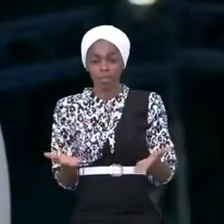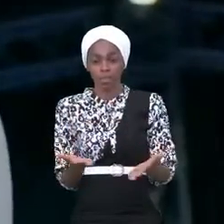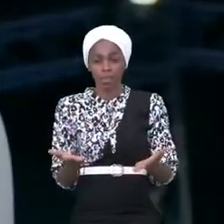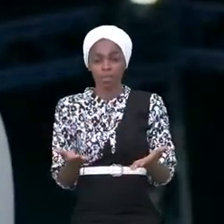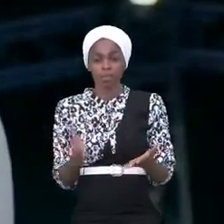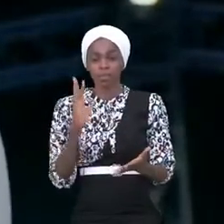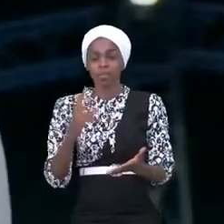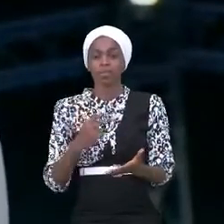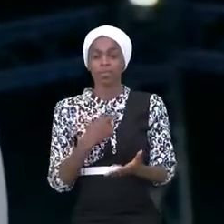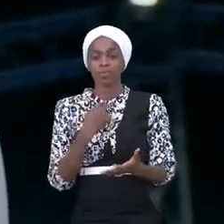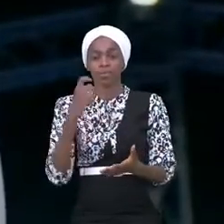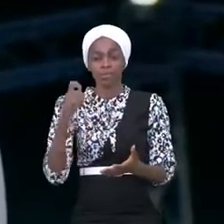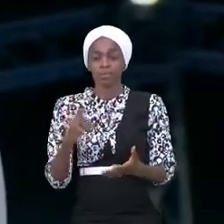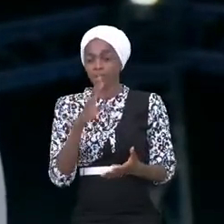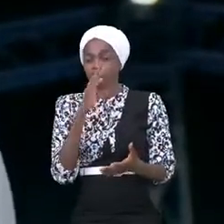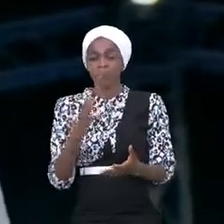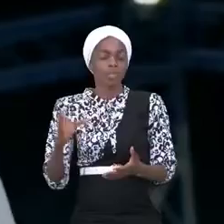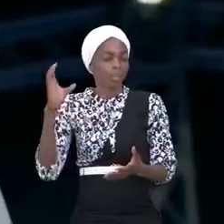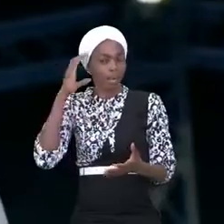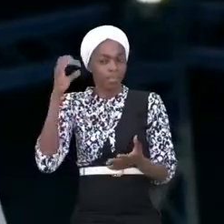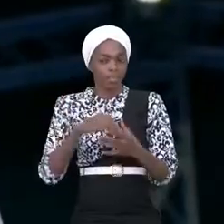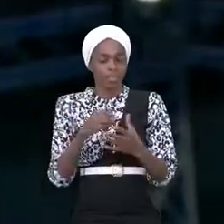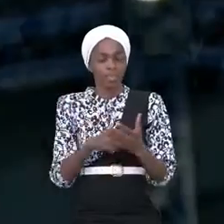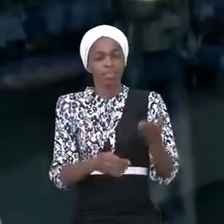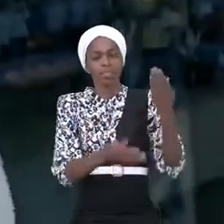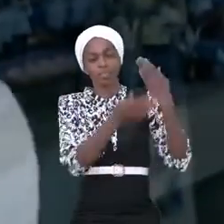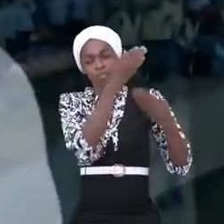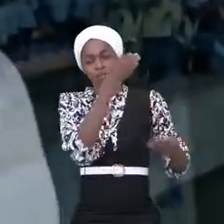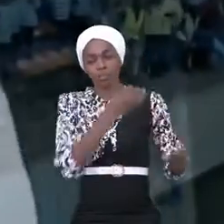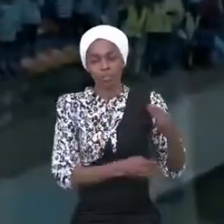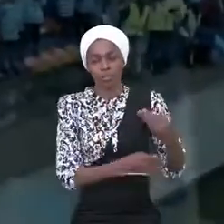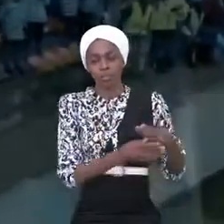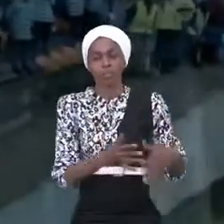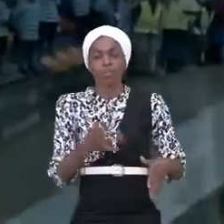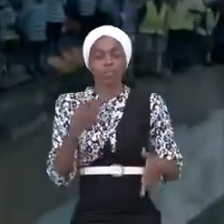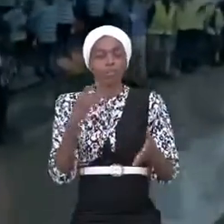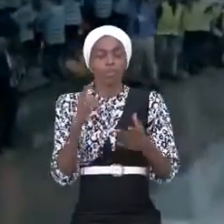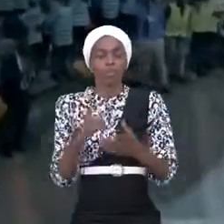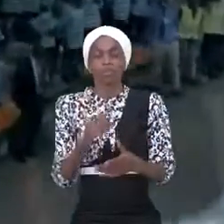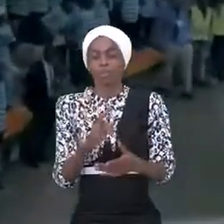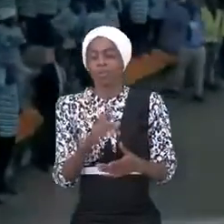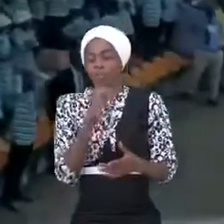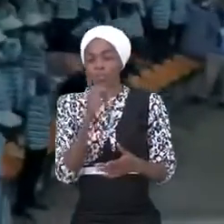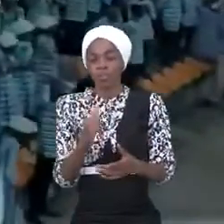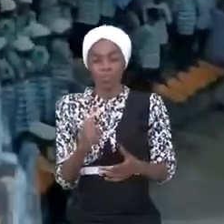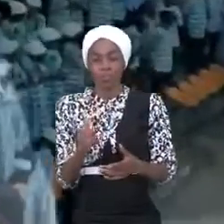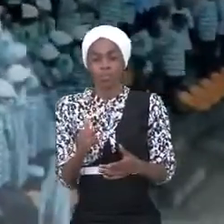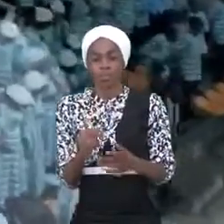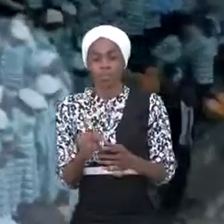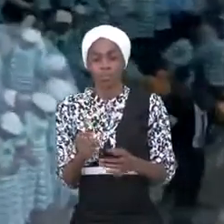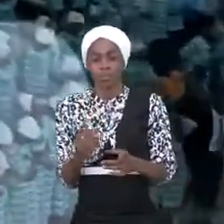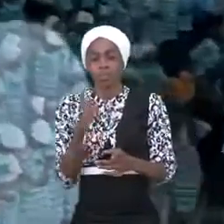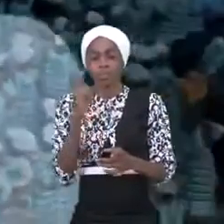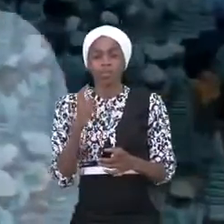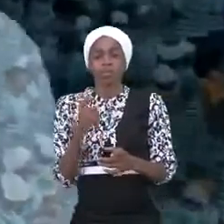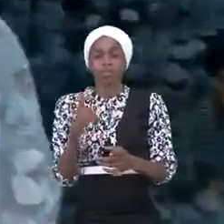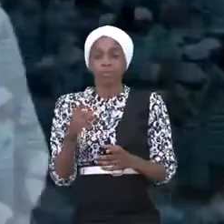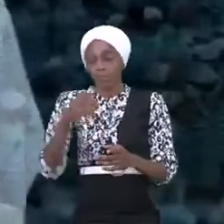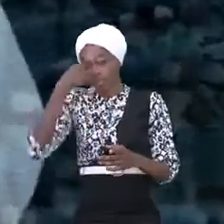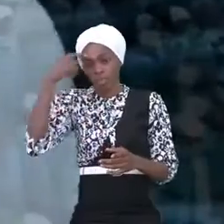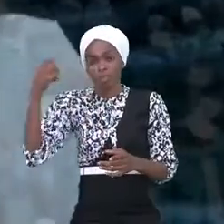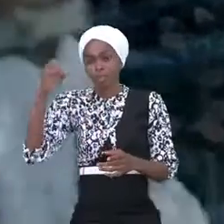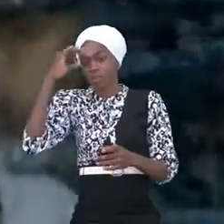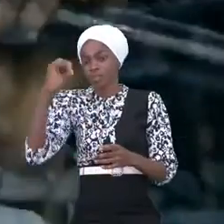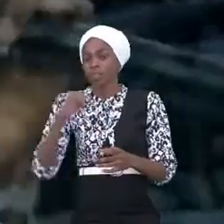Your voice must be heard in this generation. And you are not an echo, because it did not come as an